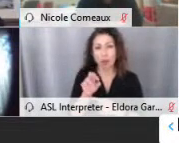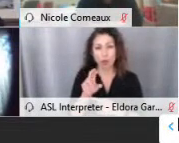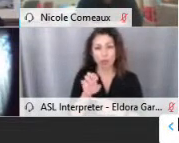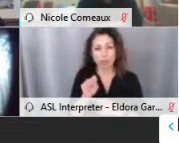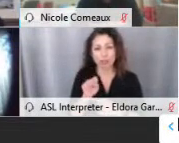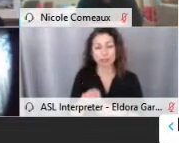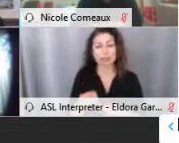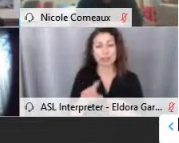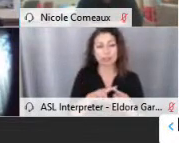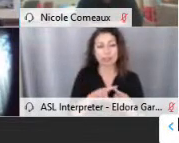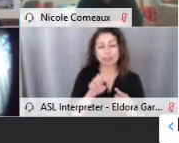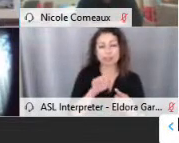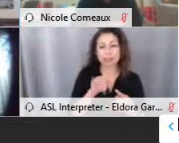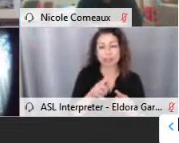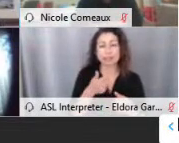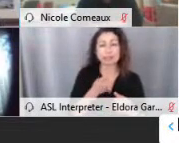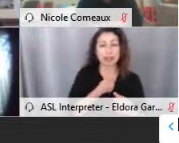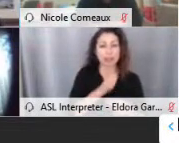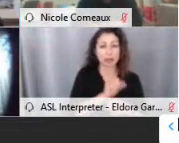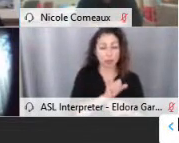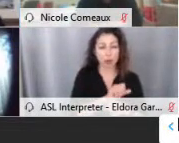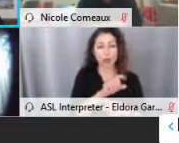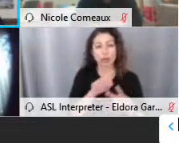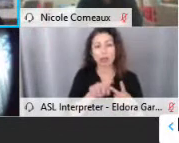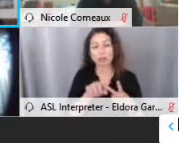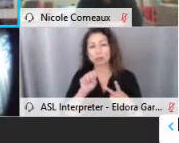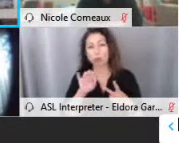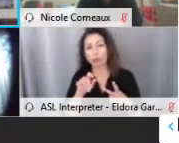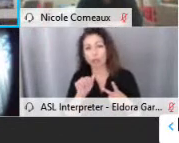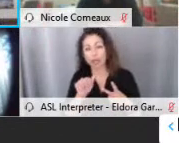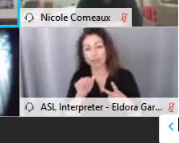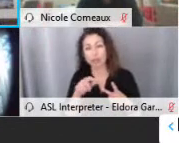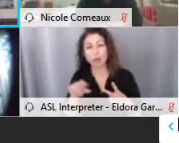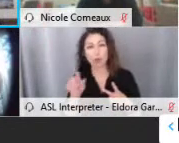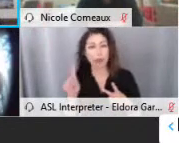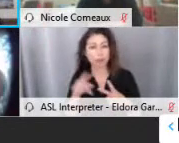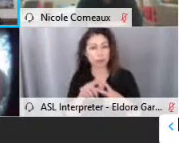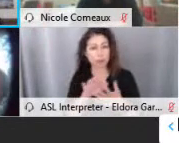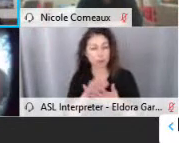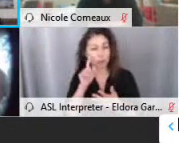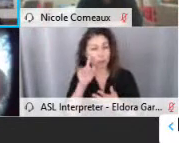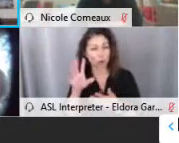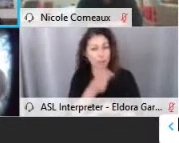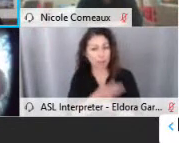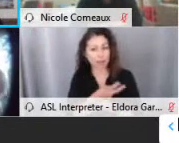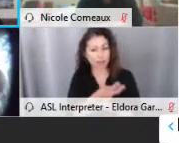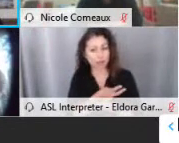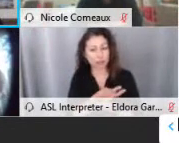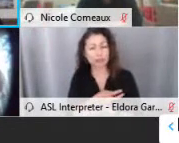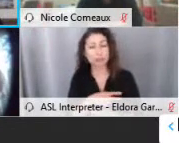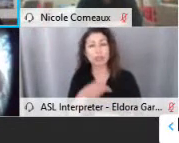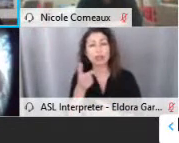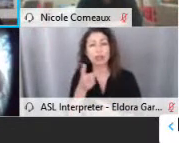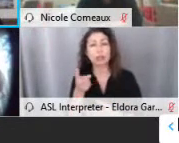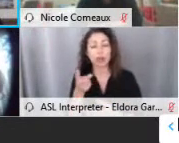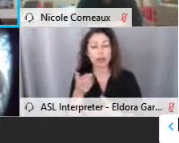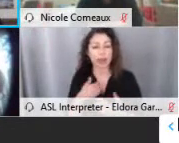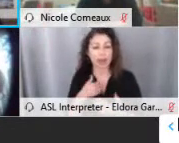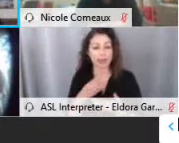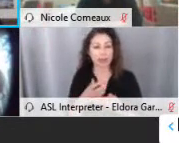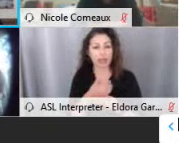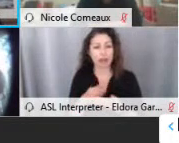Ezekiel's self-employed and Sophia's going to school for her master's degree. They have an income of